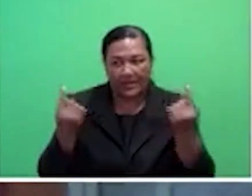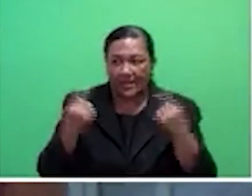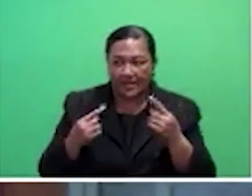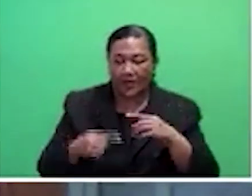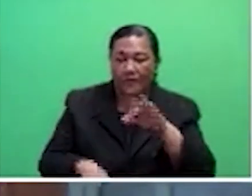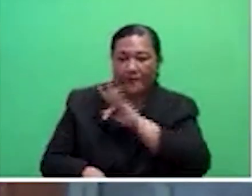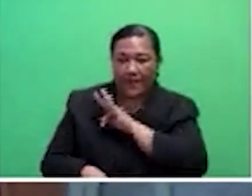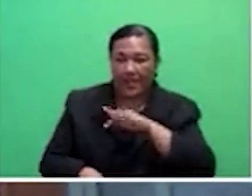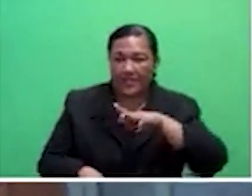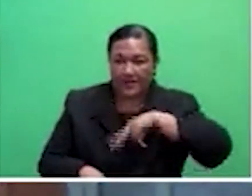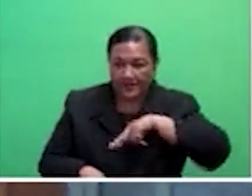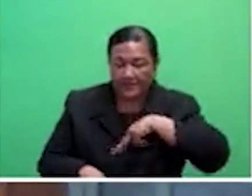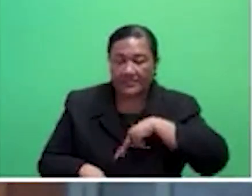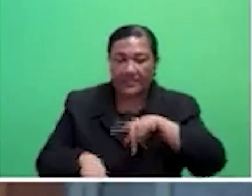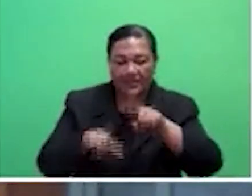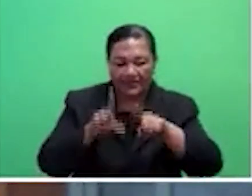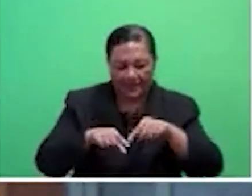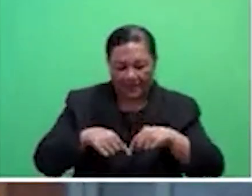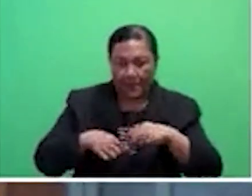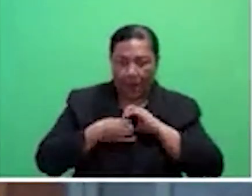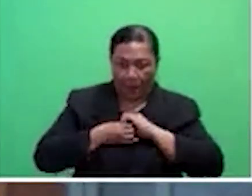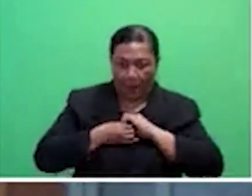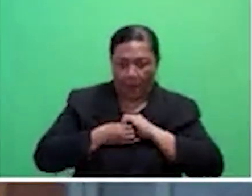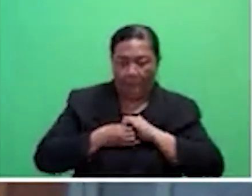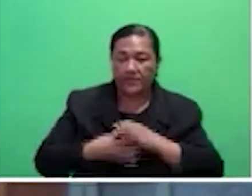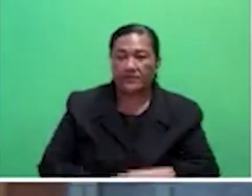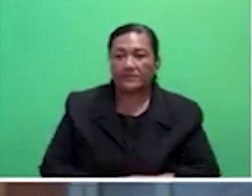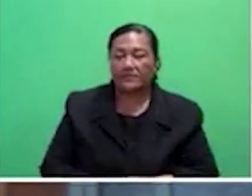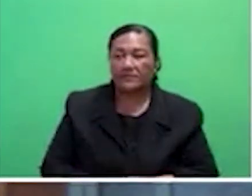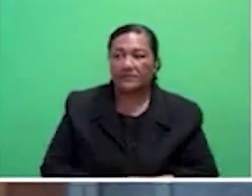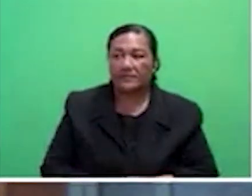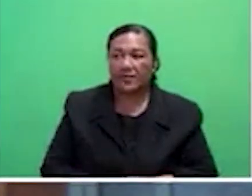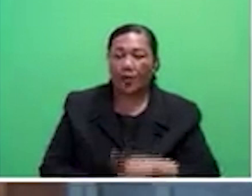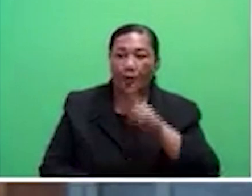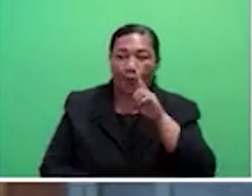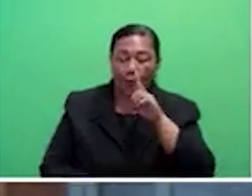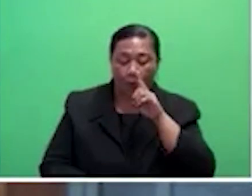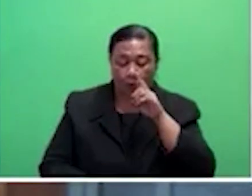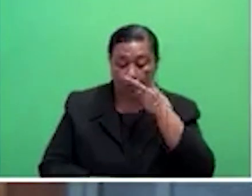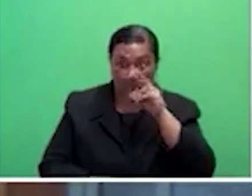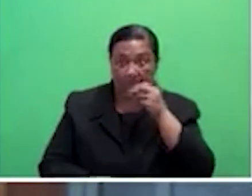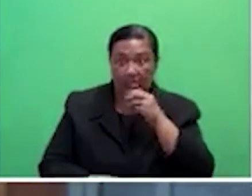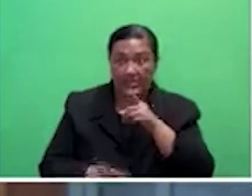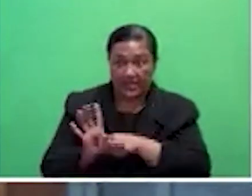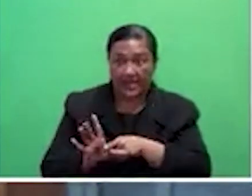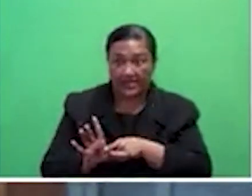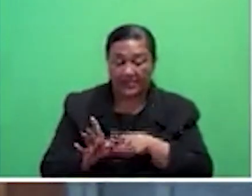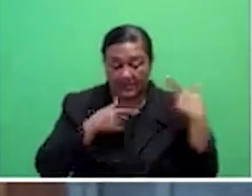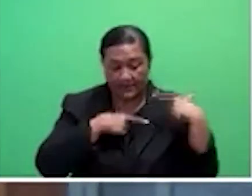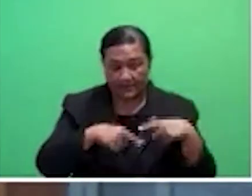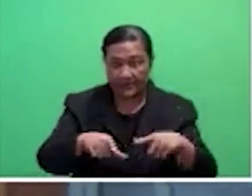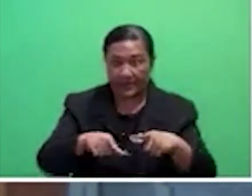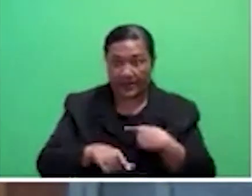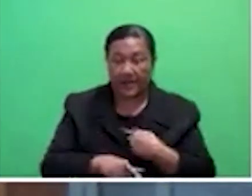and cultural identities are different from your own. As one who has spent more than 20 years on this journey, let me assure you that